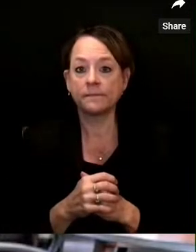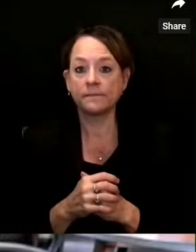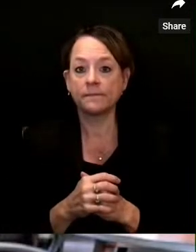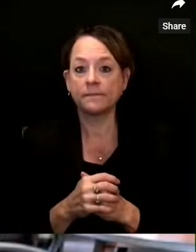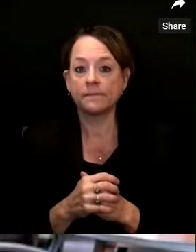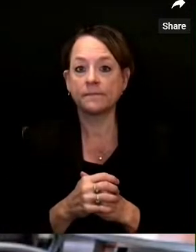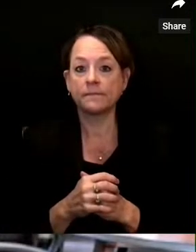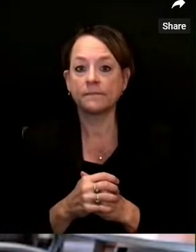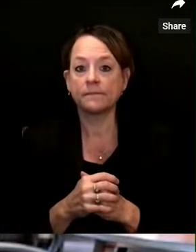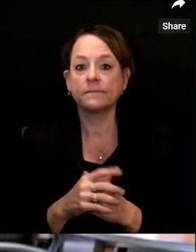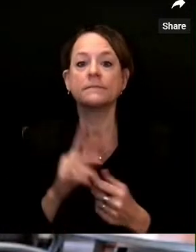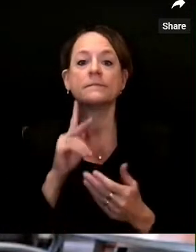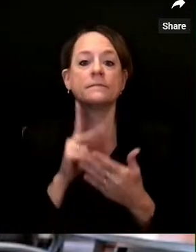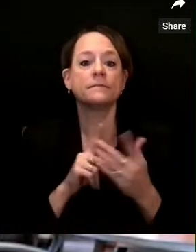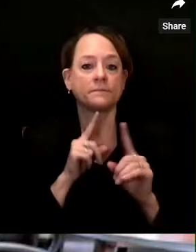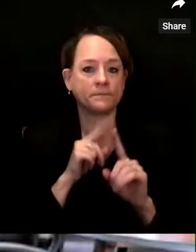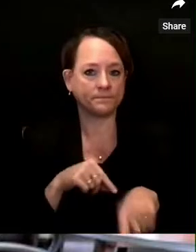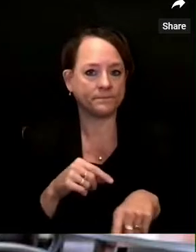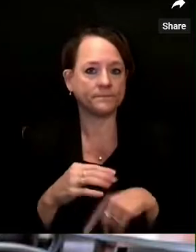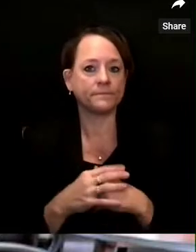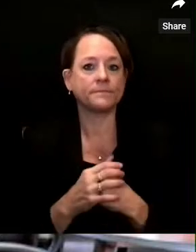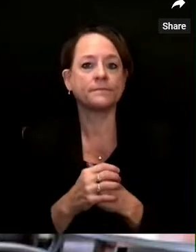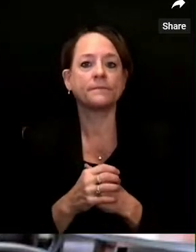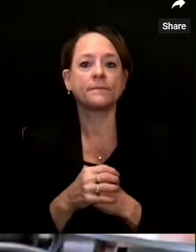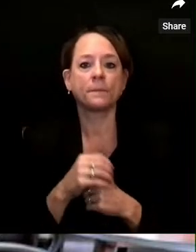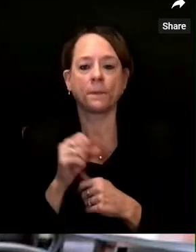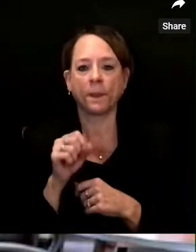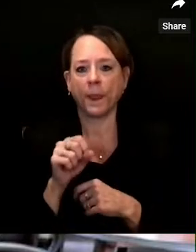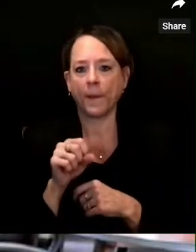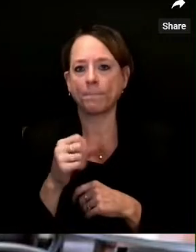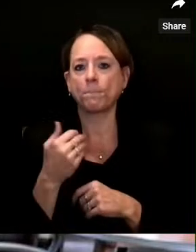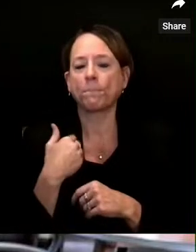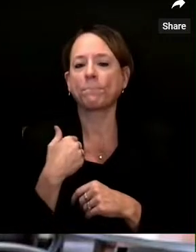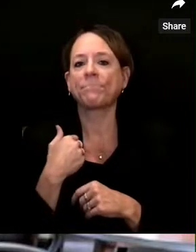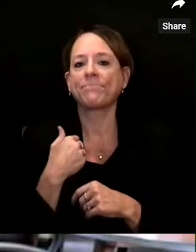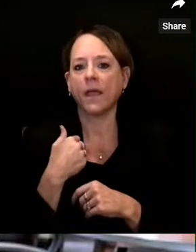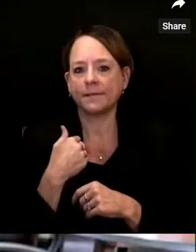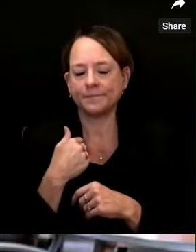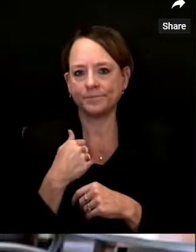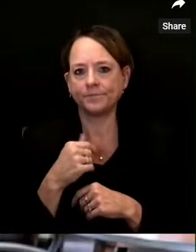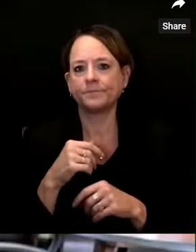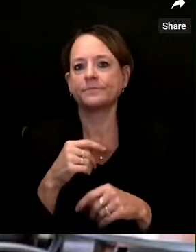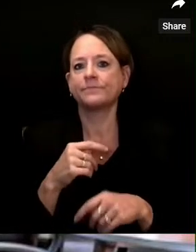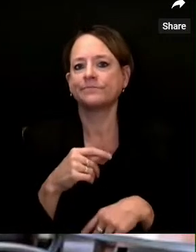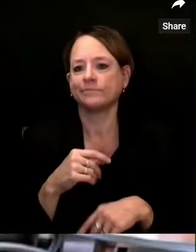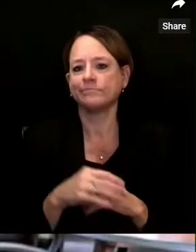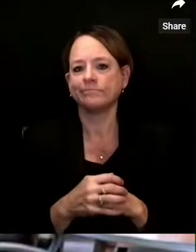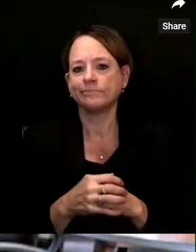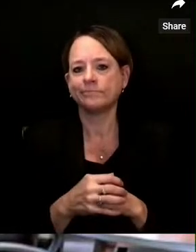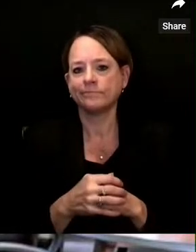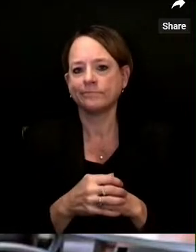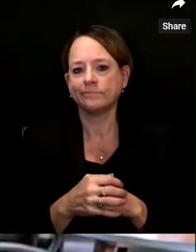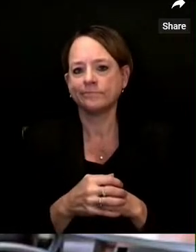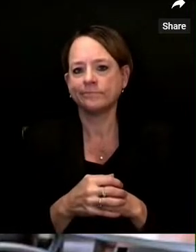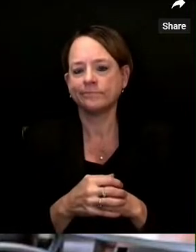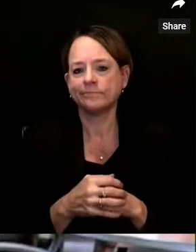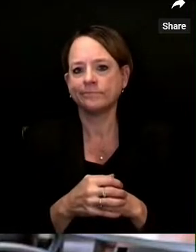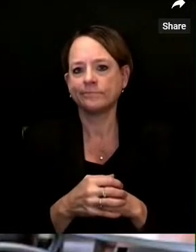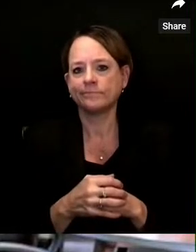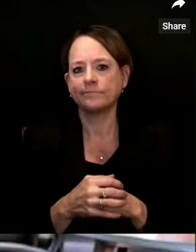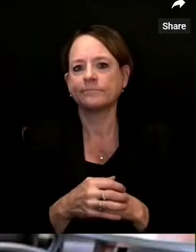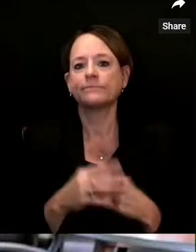kids 5 to 11, where we would really want to begin and really strengthen that focus would obviously be